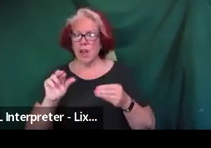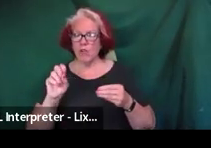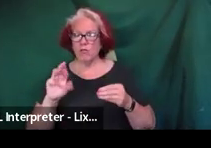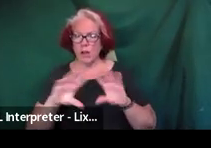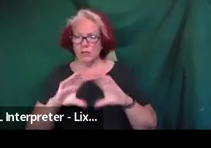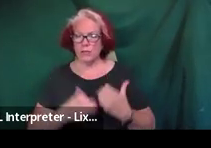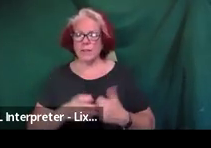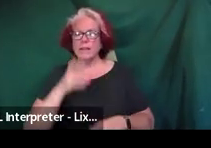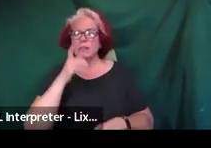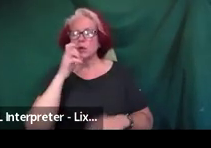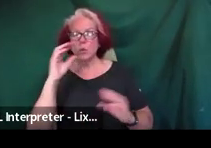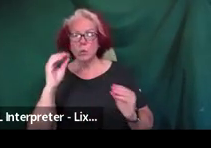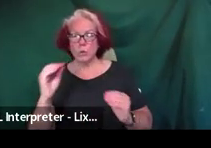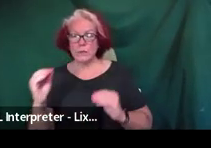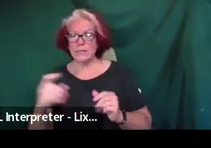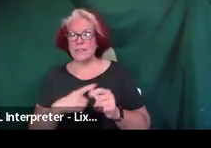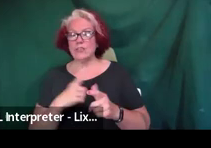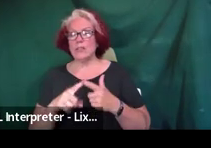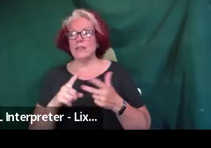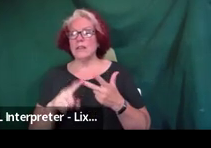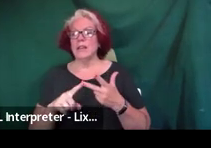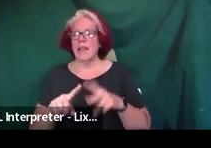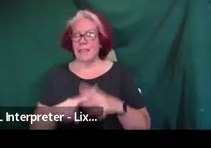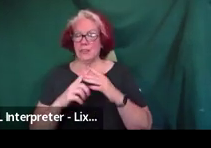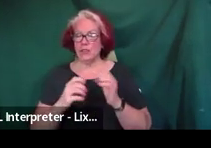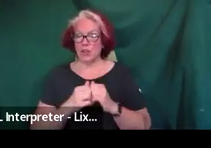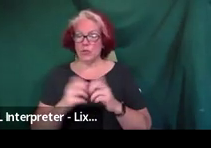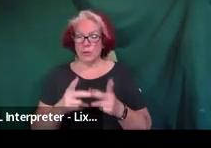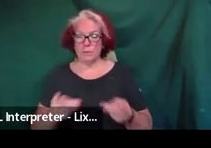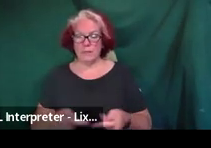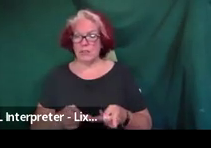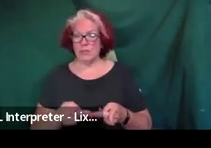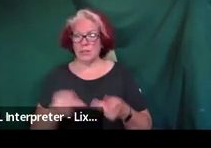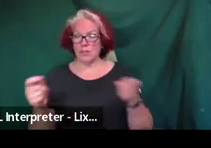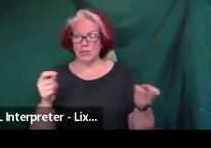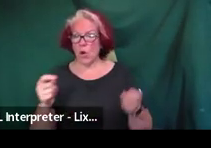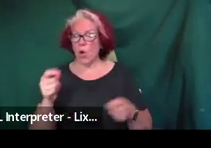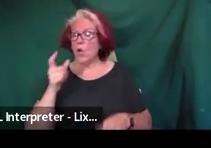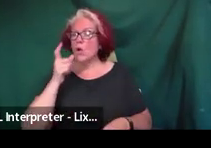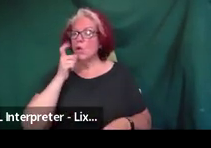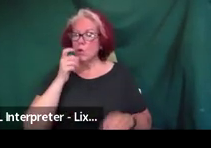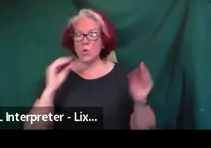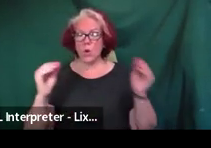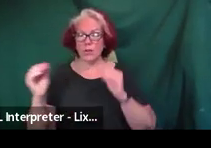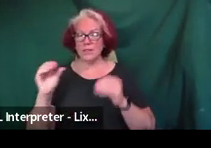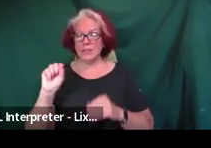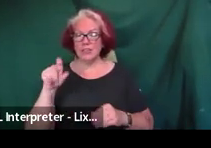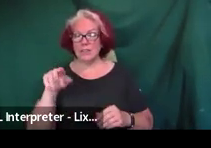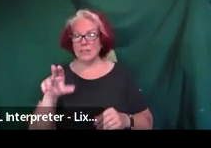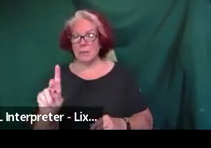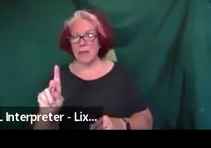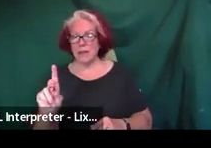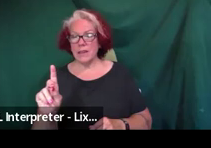those classes, starting with position control. You should just, who are the people that are teaching SPED? Since